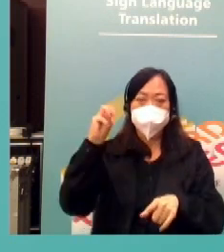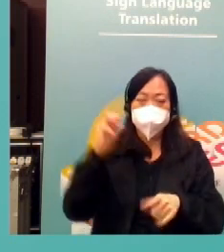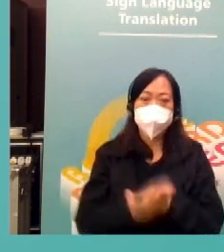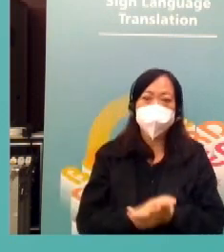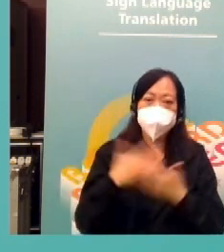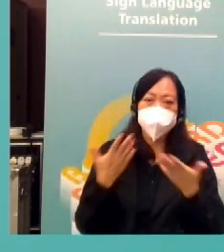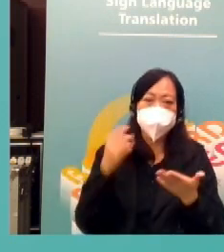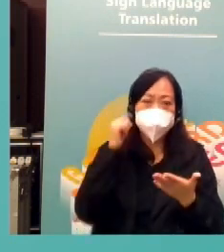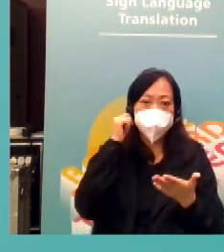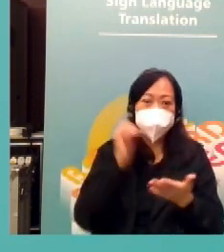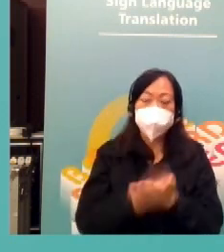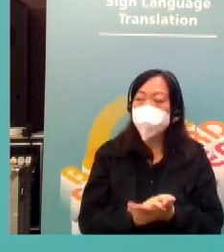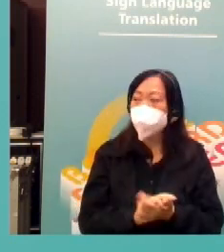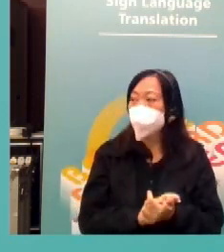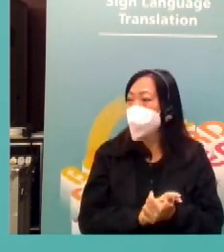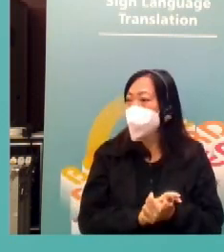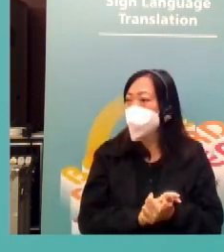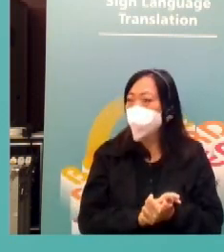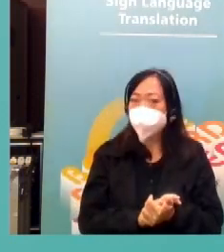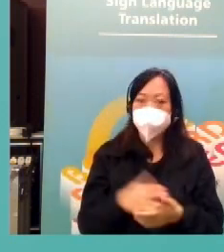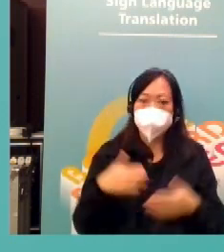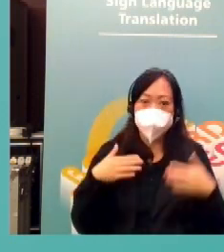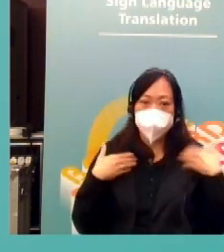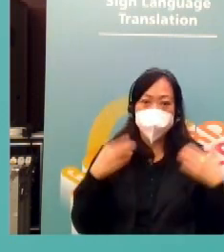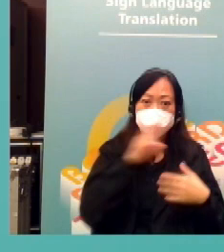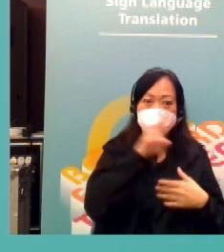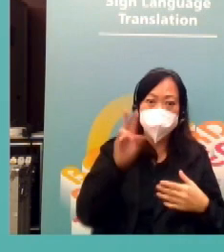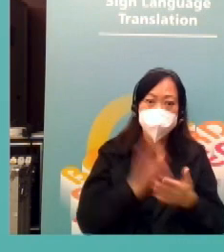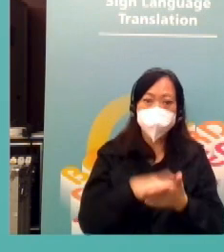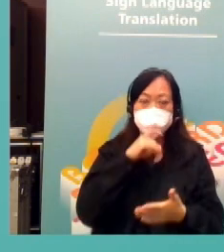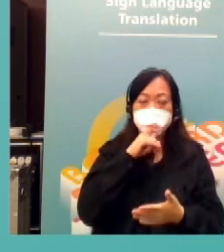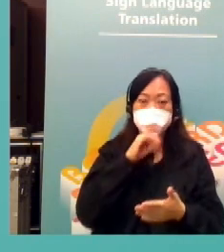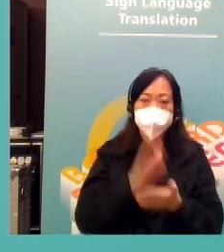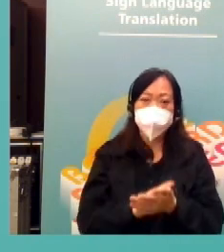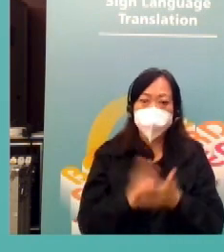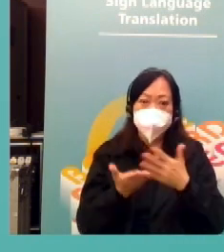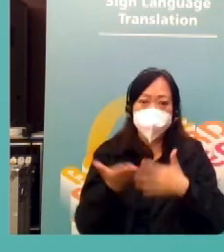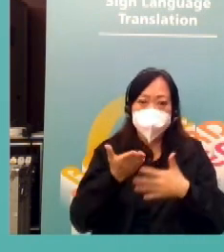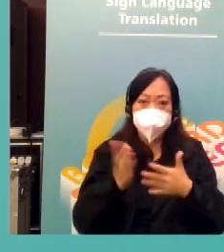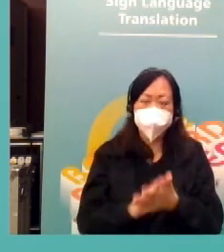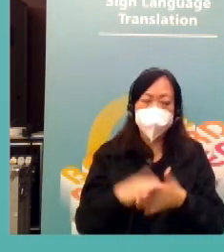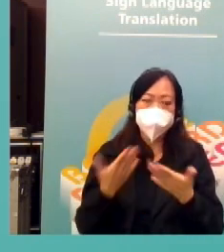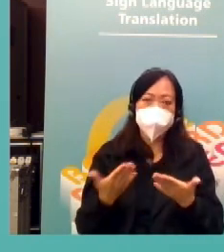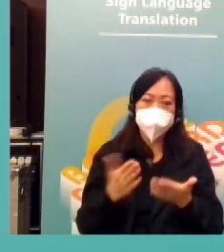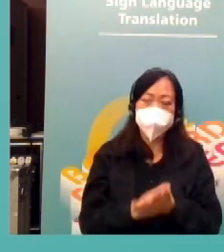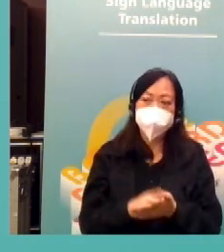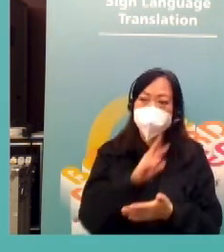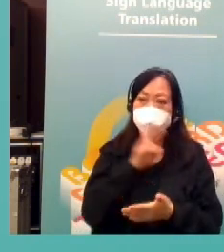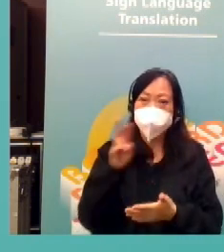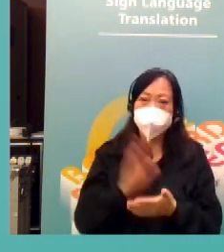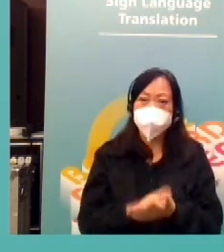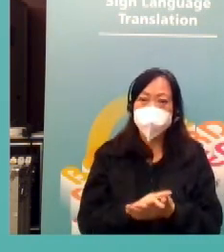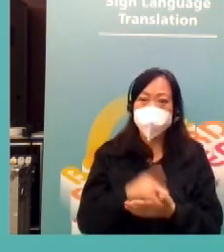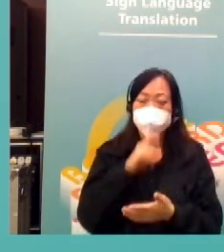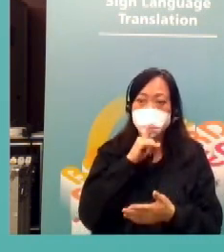It's really great to see the movement that's been happening, but more specifically, I think SMEs are being left out of this